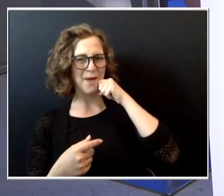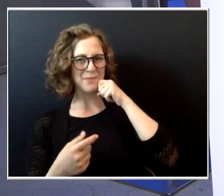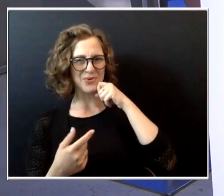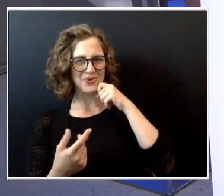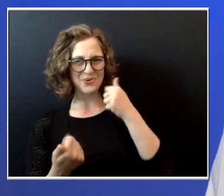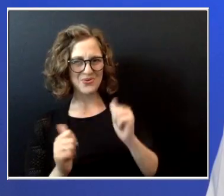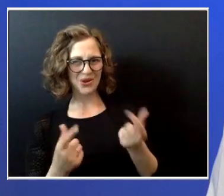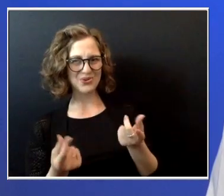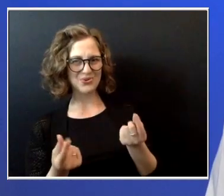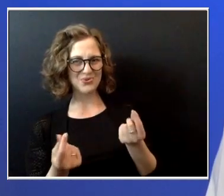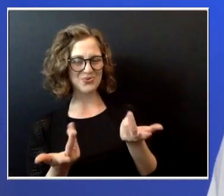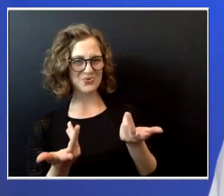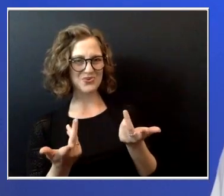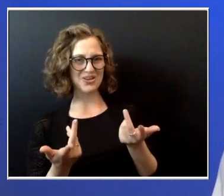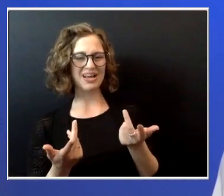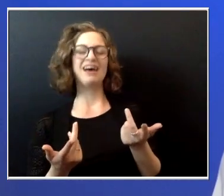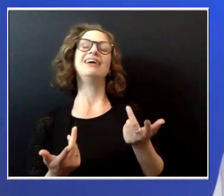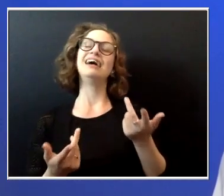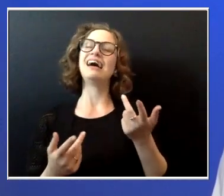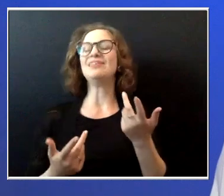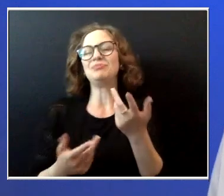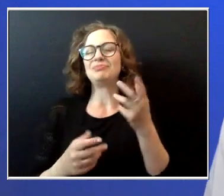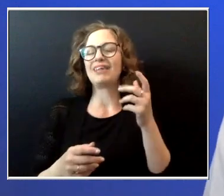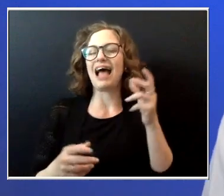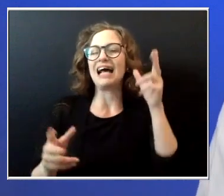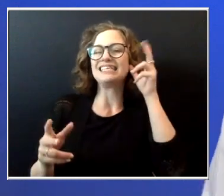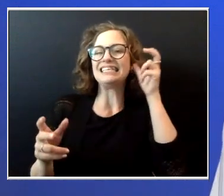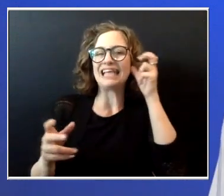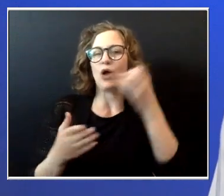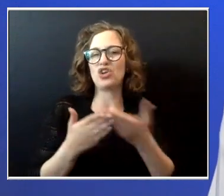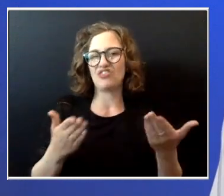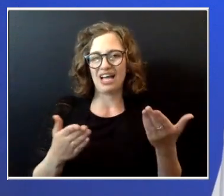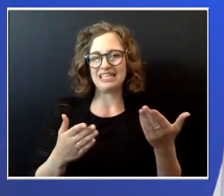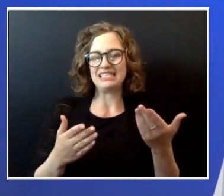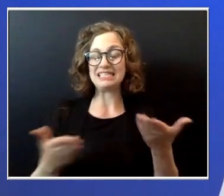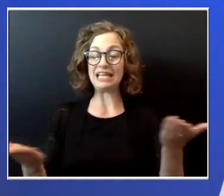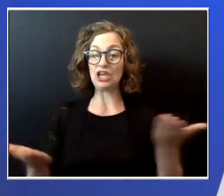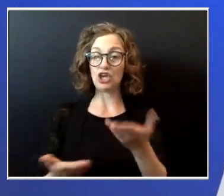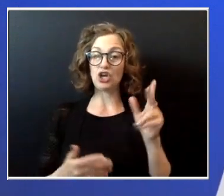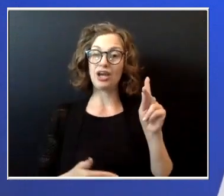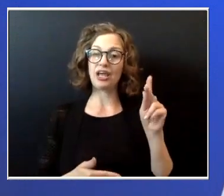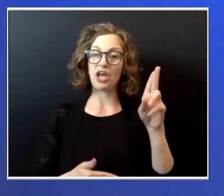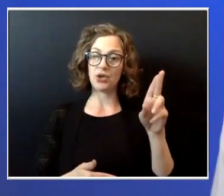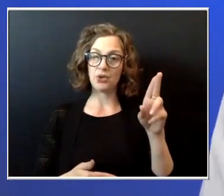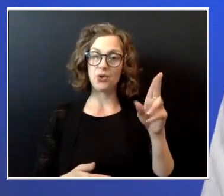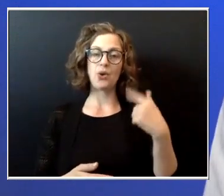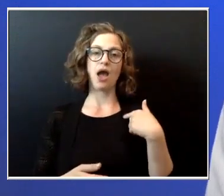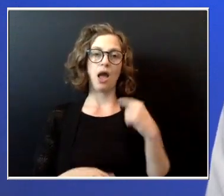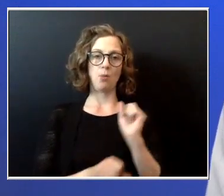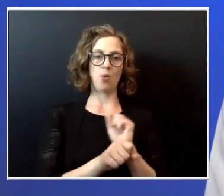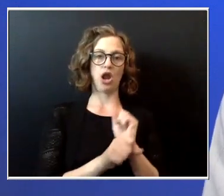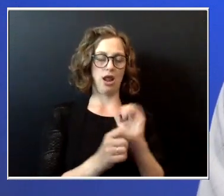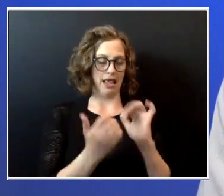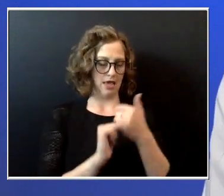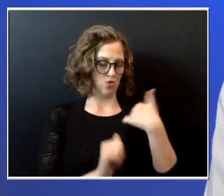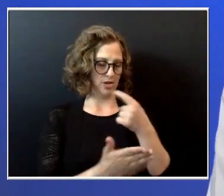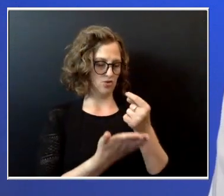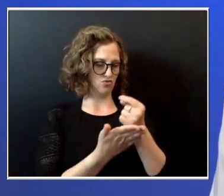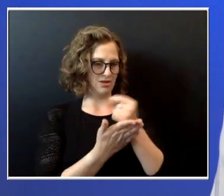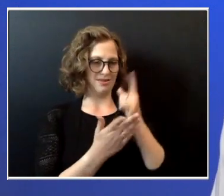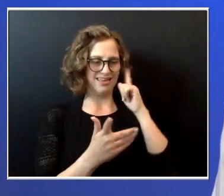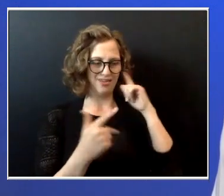there'll be a lot more wearable tech. Here at KU, I'm personally working on how do we treat the hearing loss? How do we treat the underlying